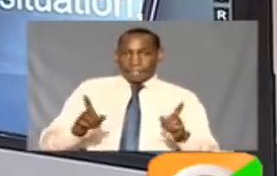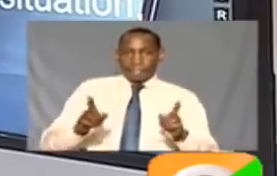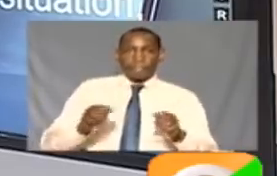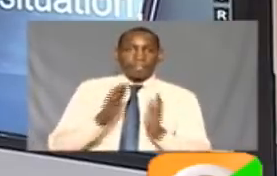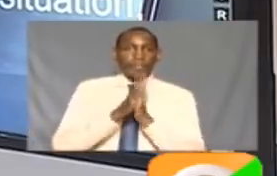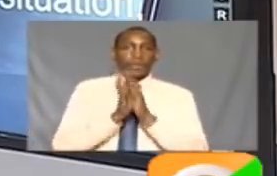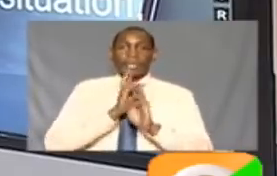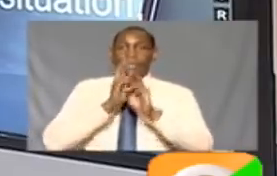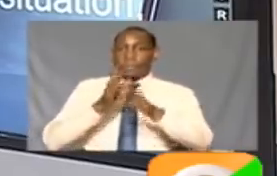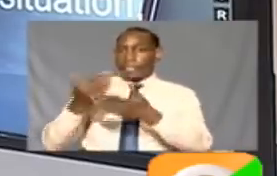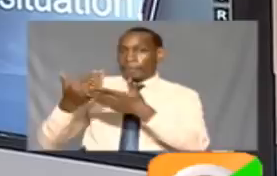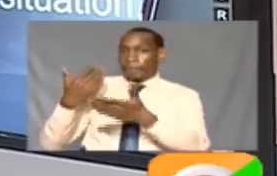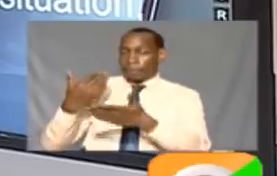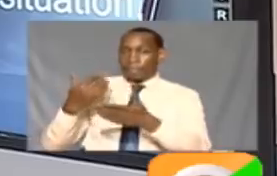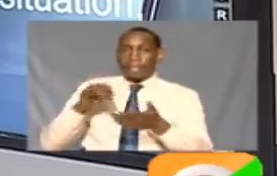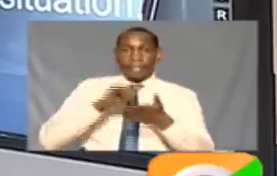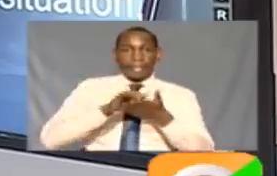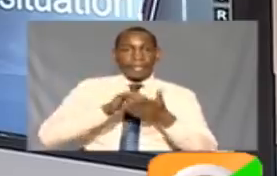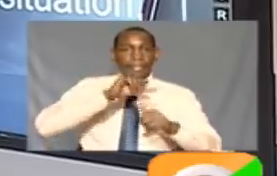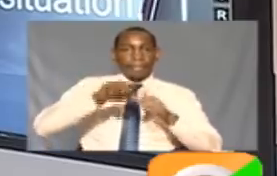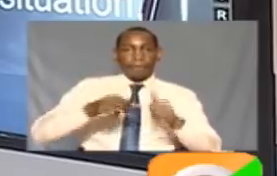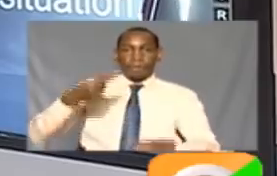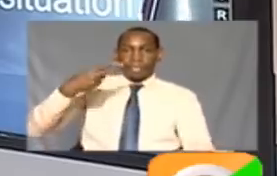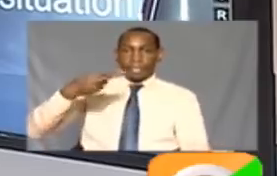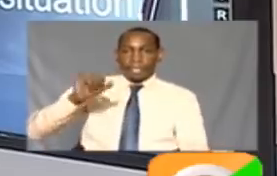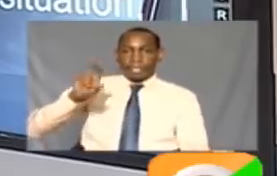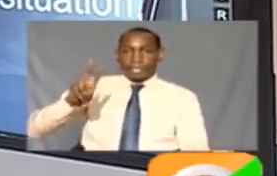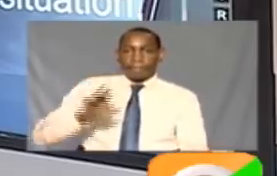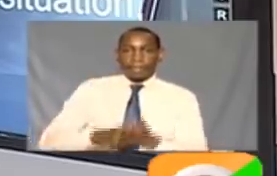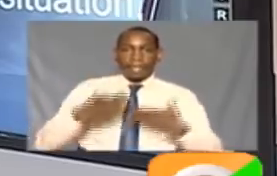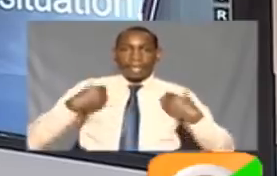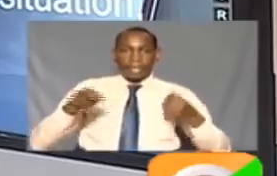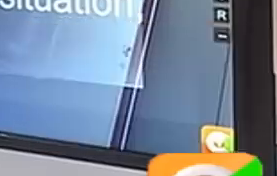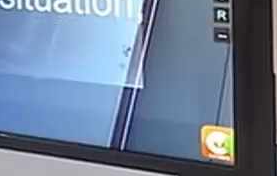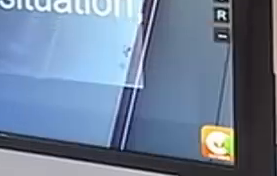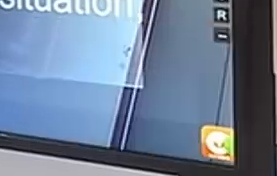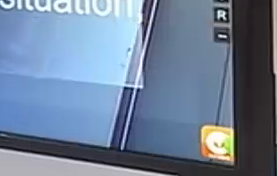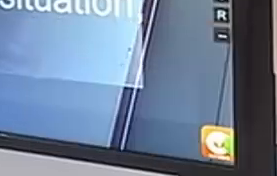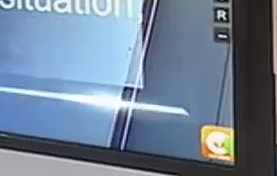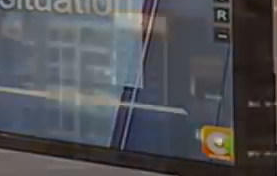time on that story we reported earlier, and that is on the HIV health survey coming up.